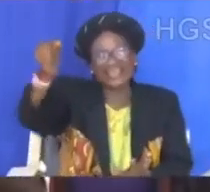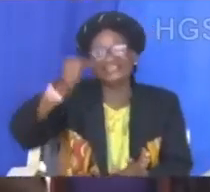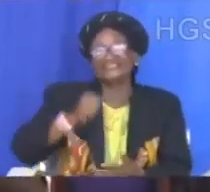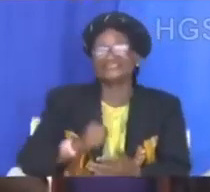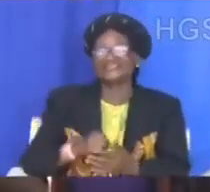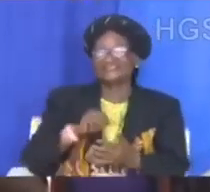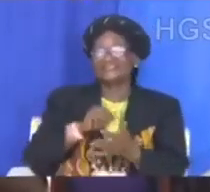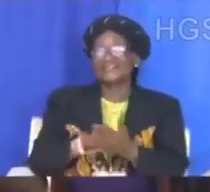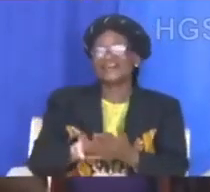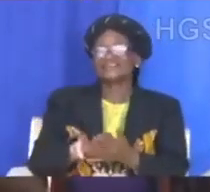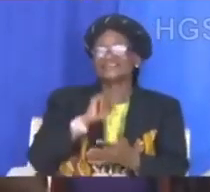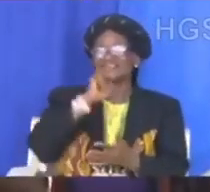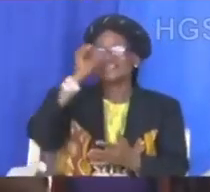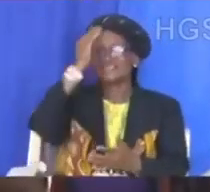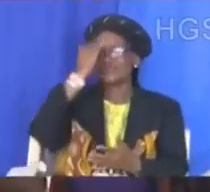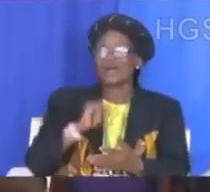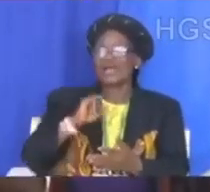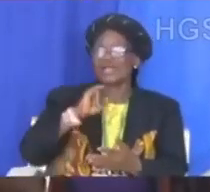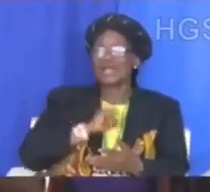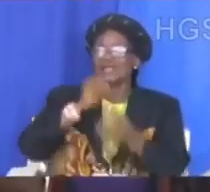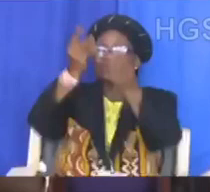That is why I want to get out of your way.